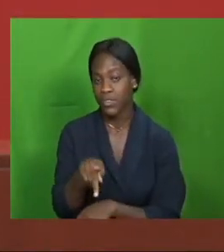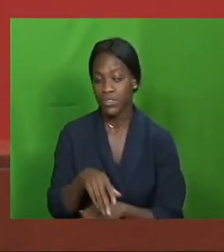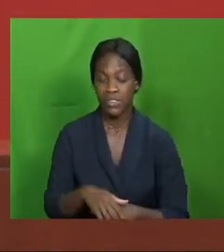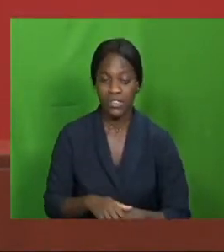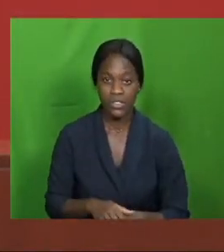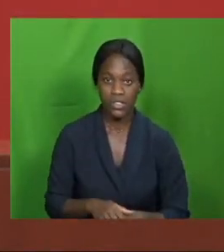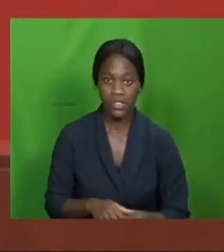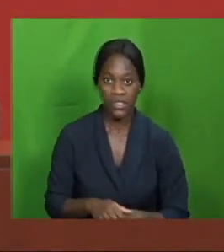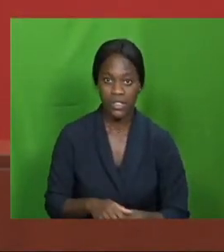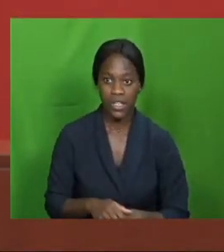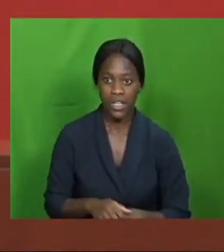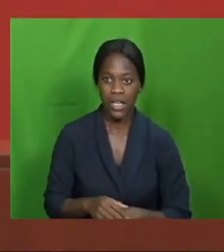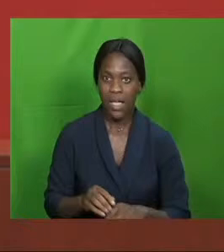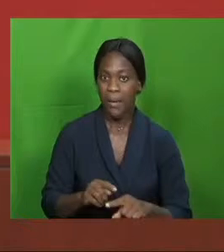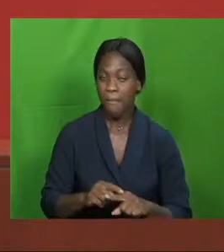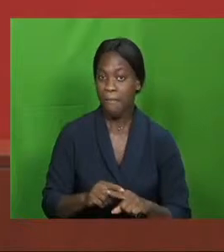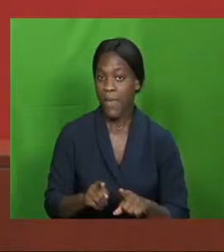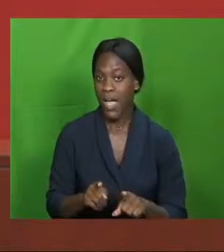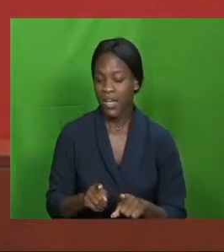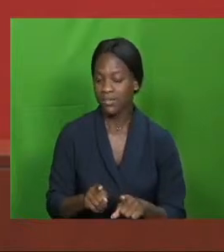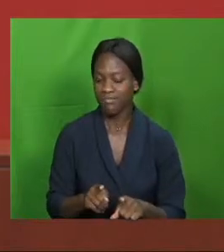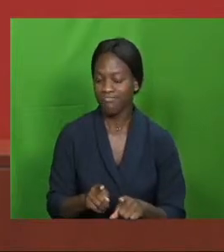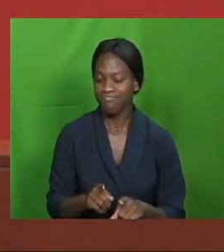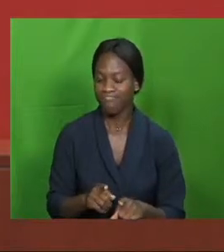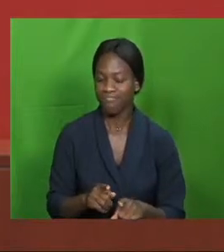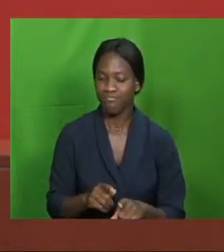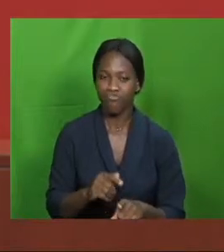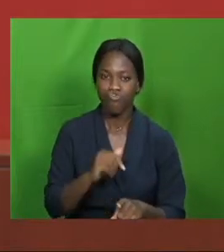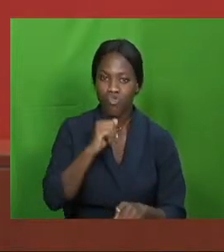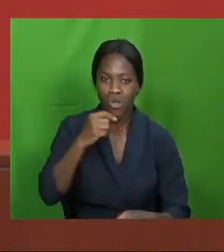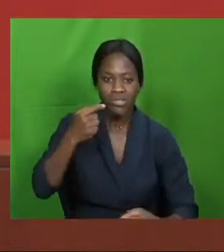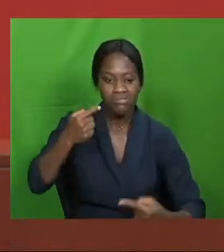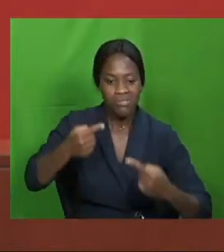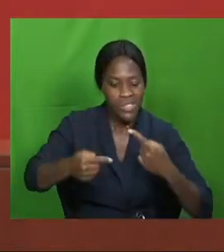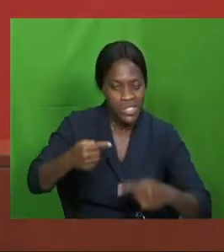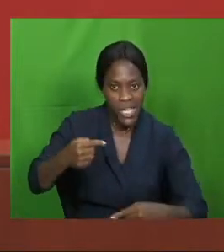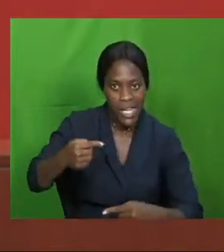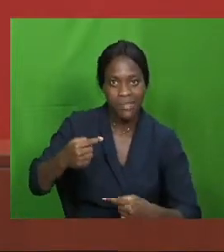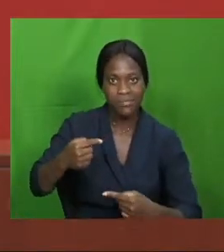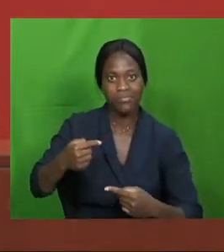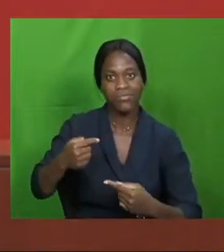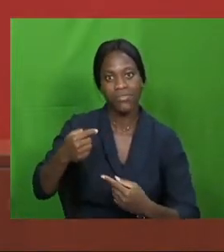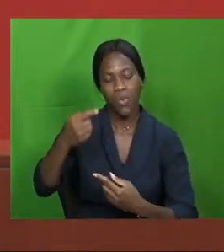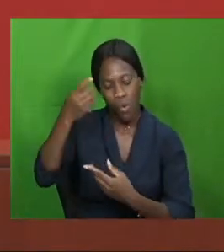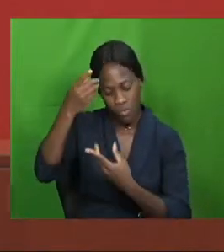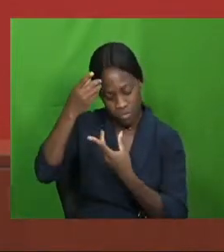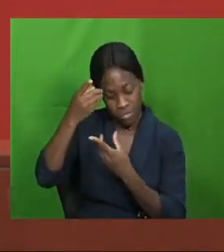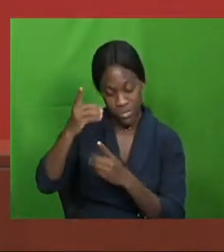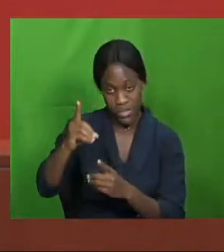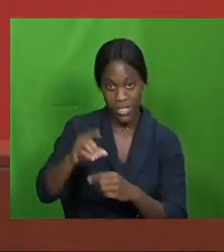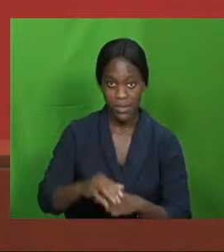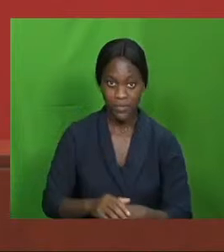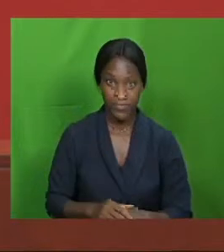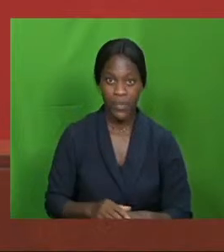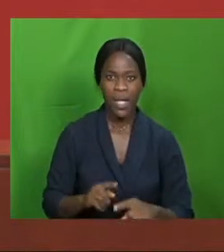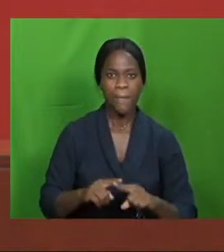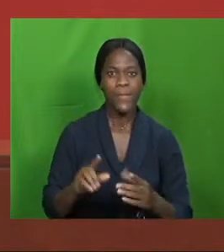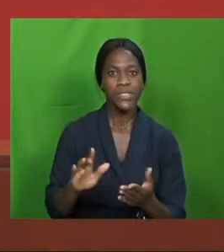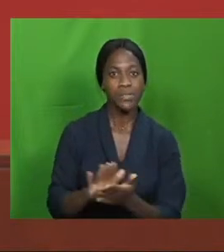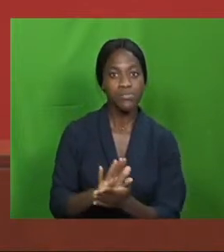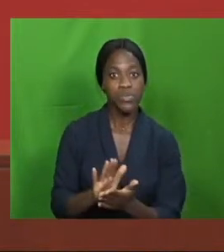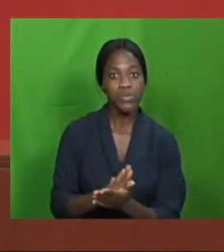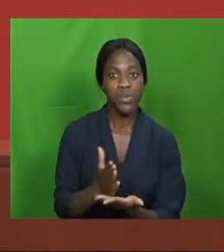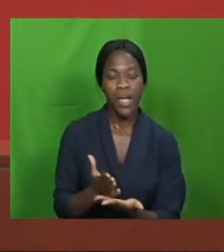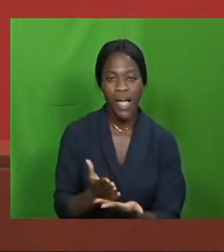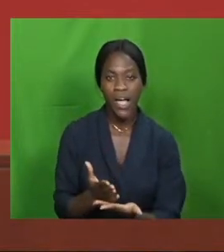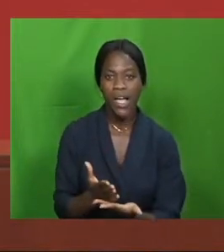and may not be the subject matter of deliberation, debate, and decision. But a paper that